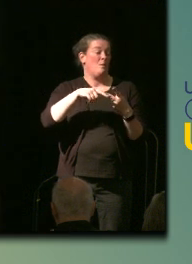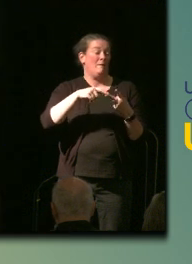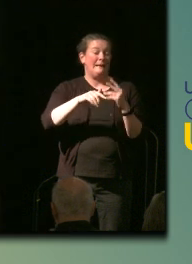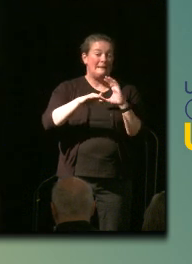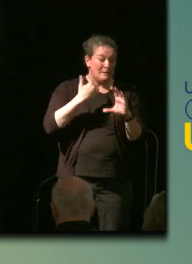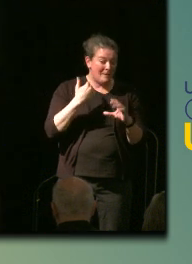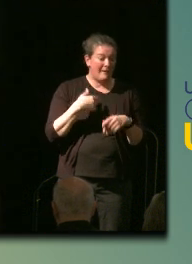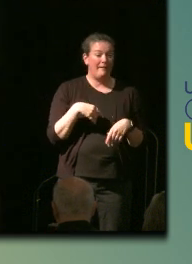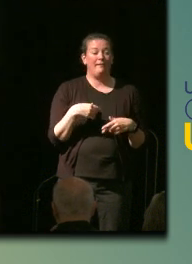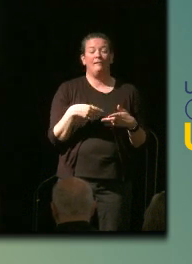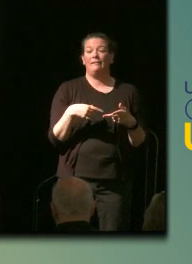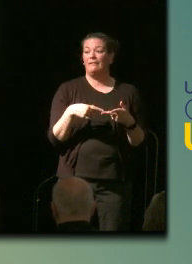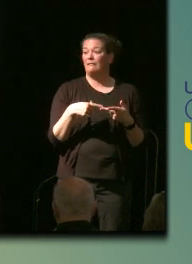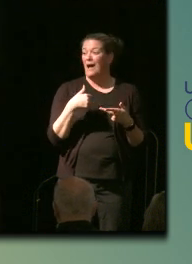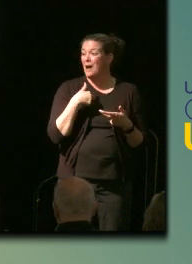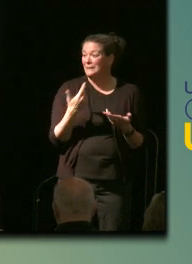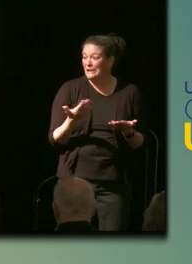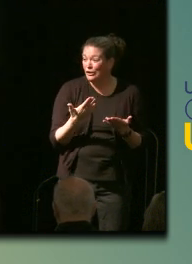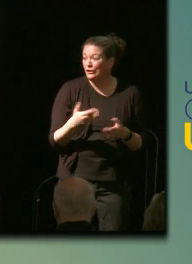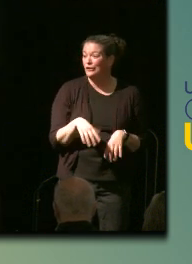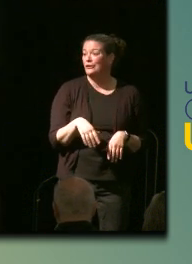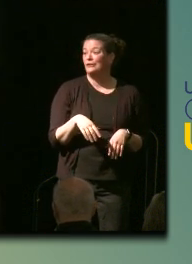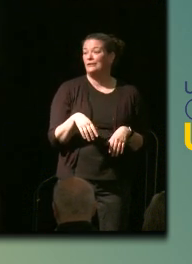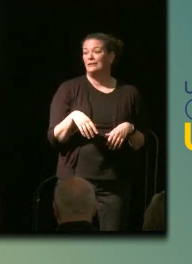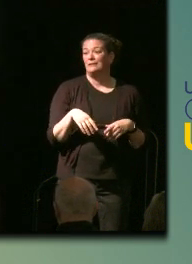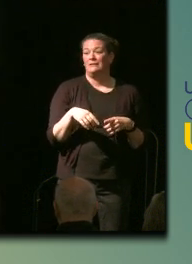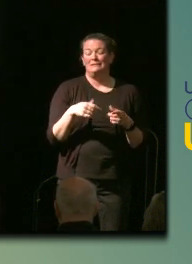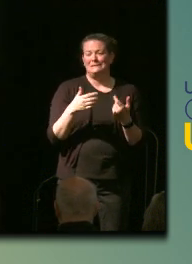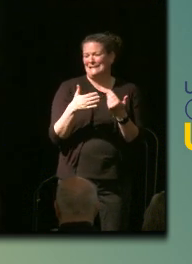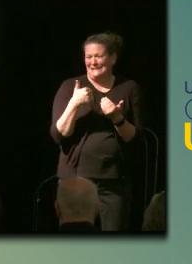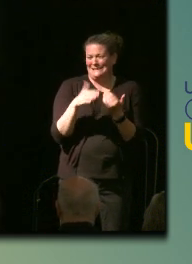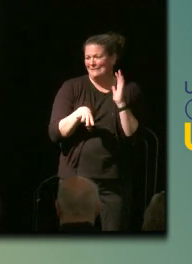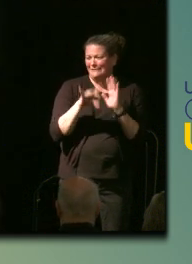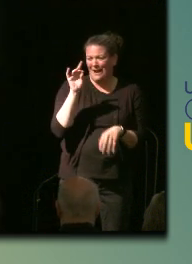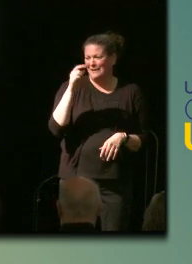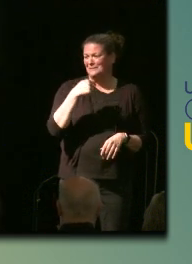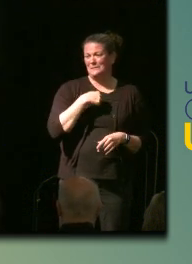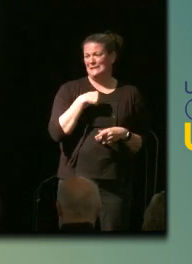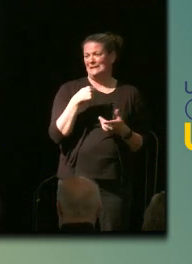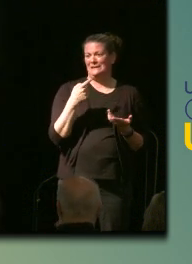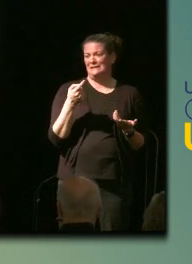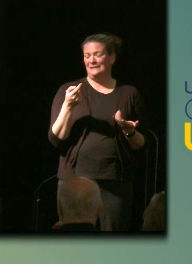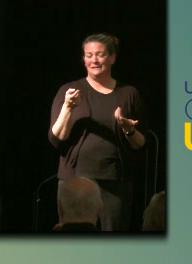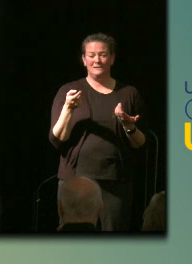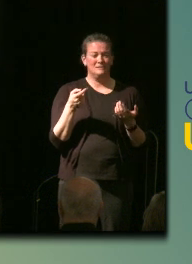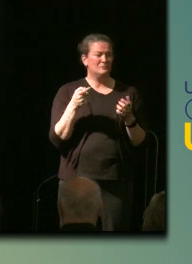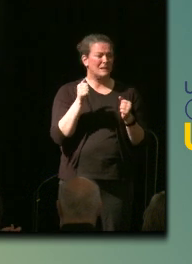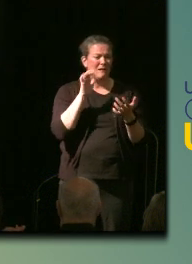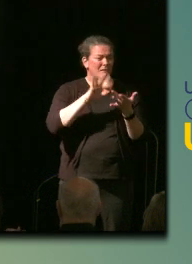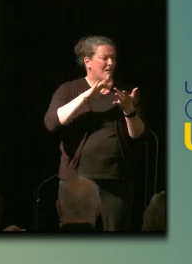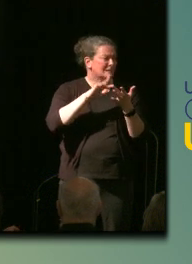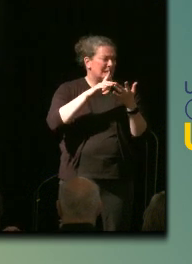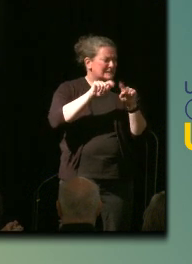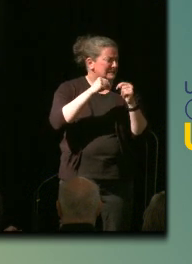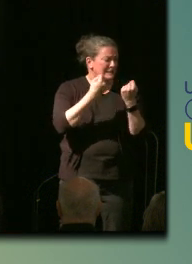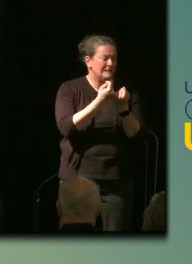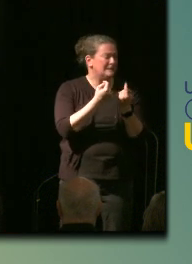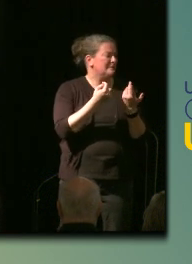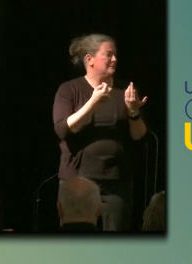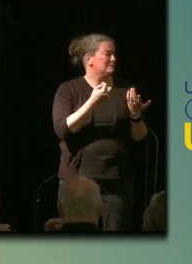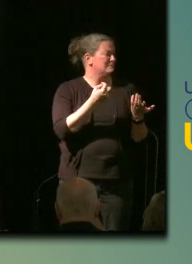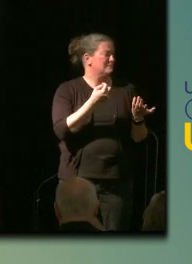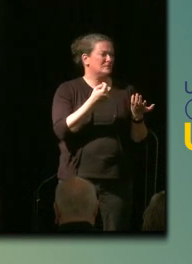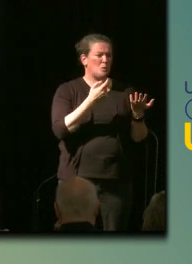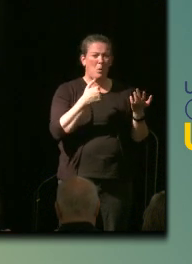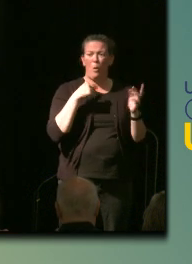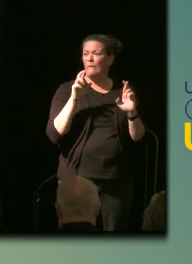easy to find on all of LinkedIn and all of that as well. Find the team. We're happy to answer any questions you have, and we hope to see some of you being enrolled in the